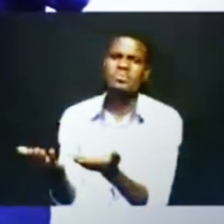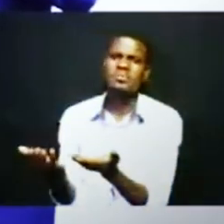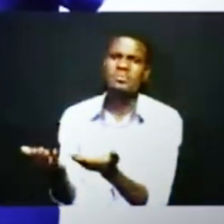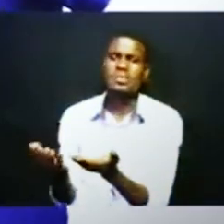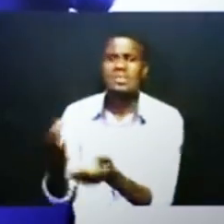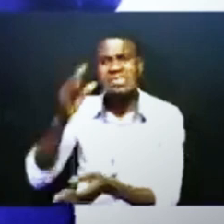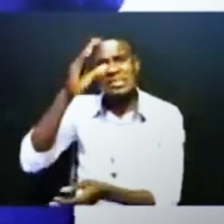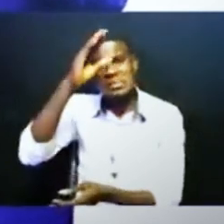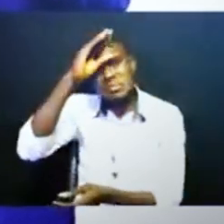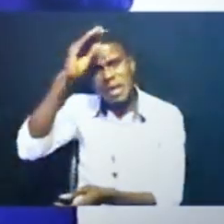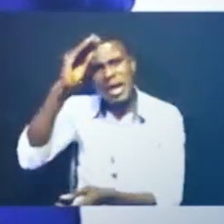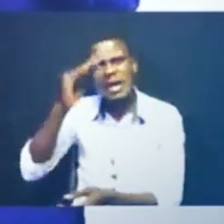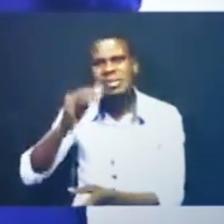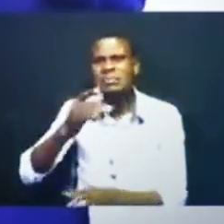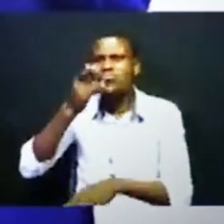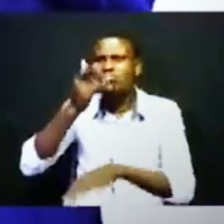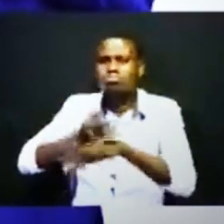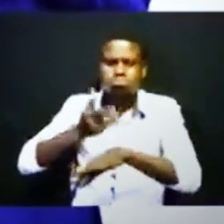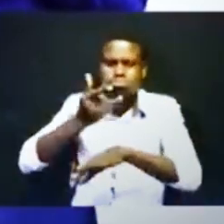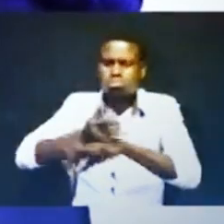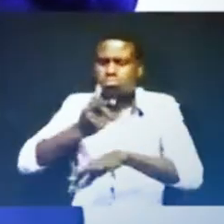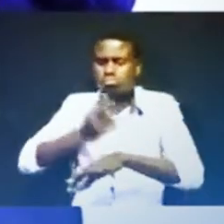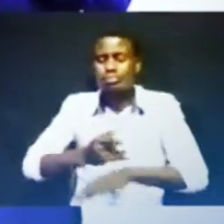used to drink and drink and drink.